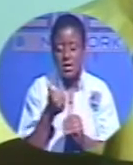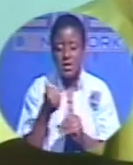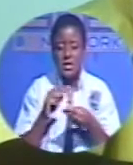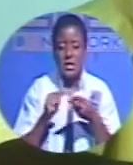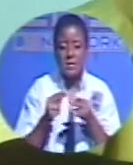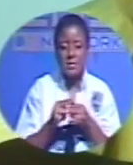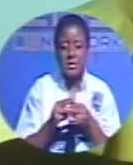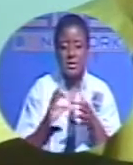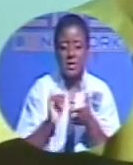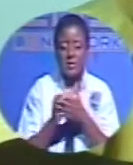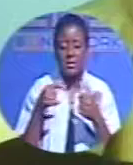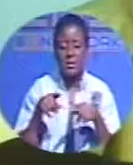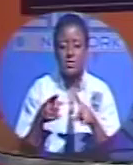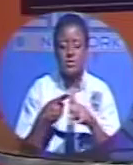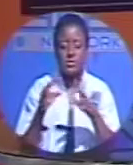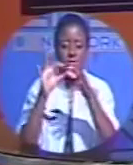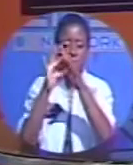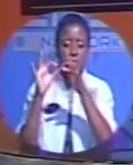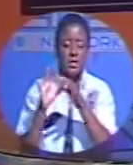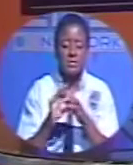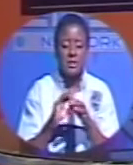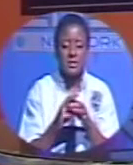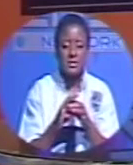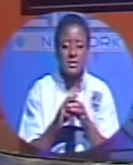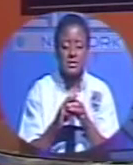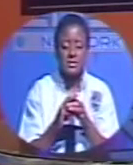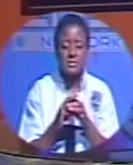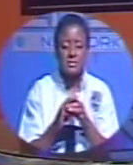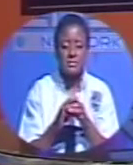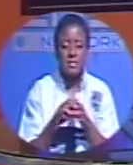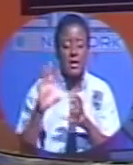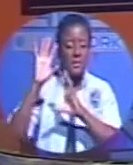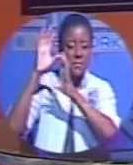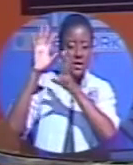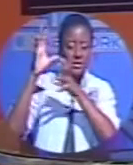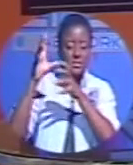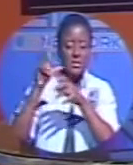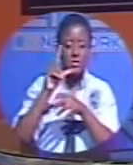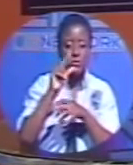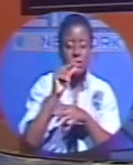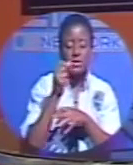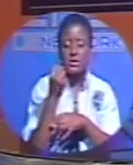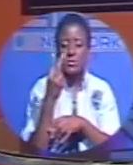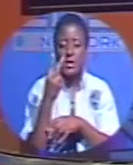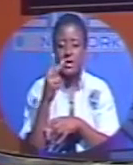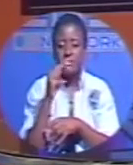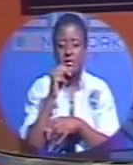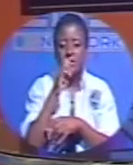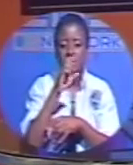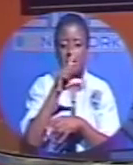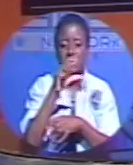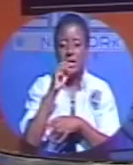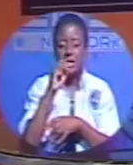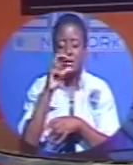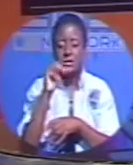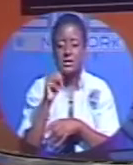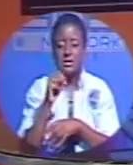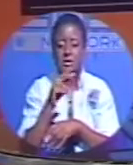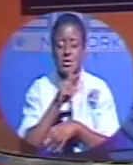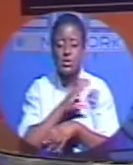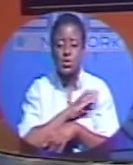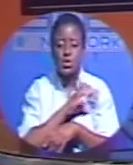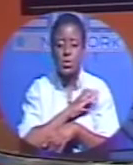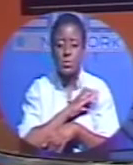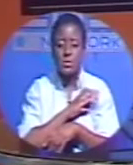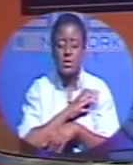to the level of, I don't know, Olympics. From the Olympics to basketball, the 2012 Nelson Cooper Peace on the Street Basketball Classic came to a close over the weekend at